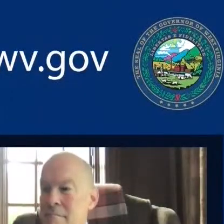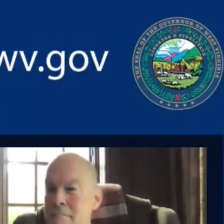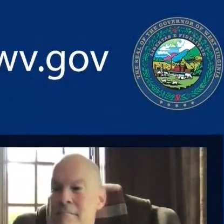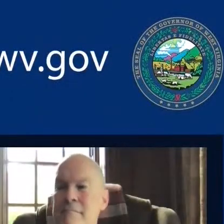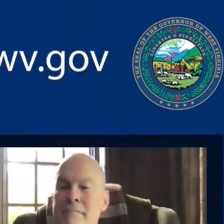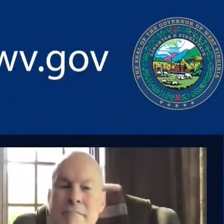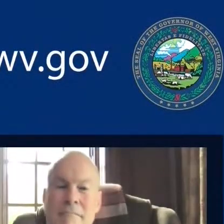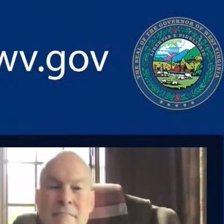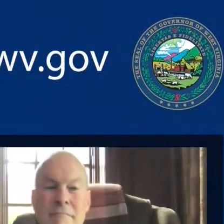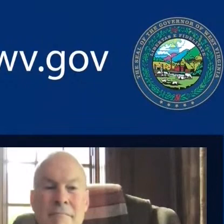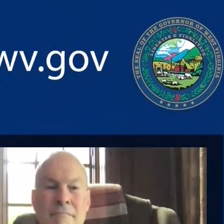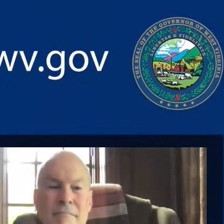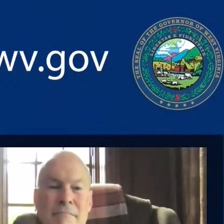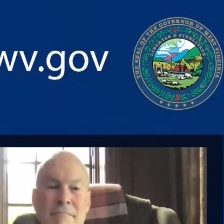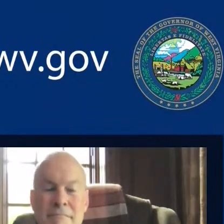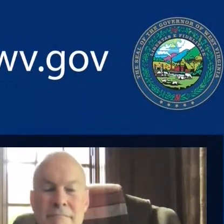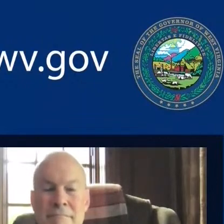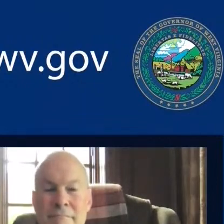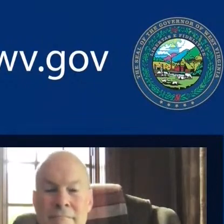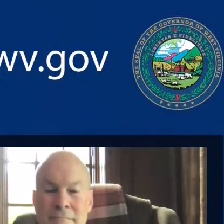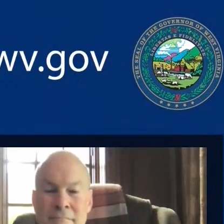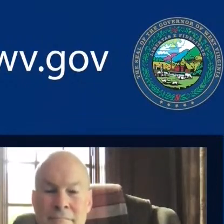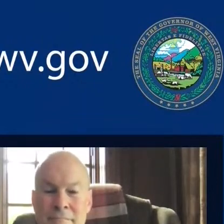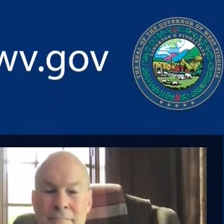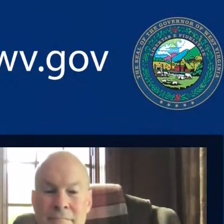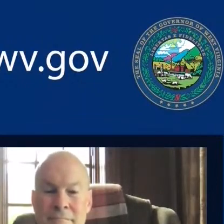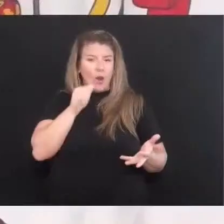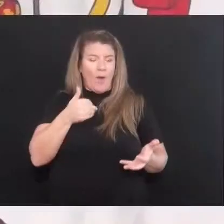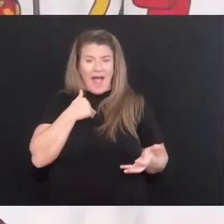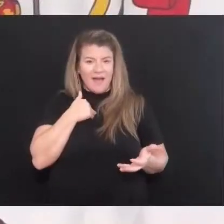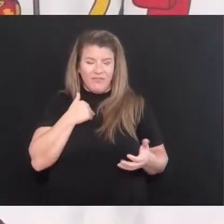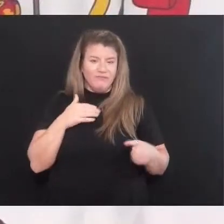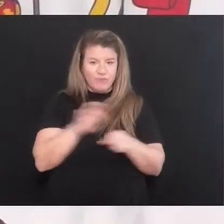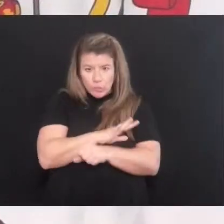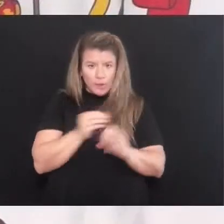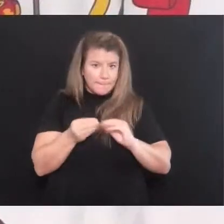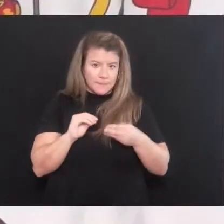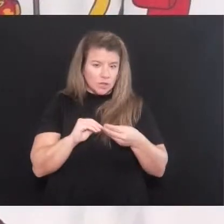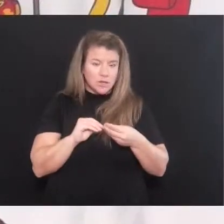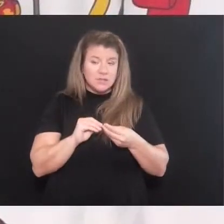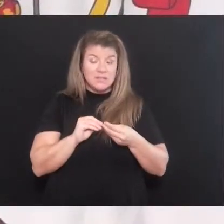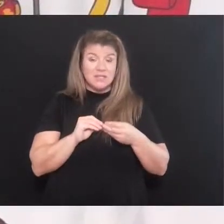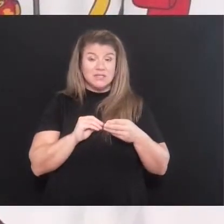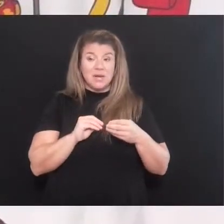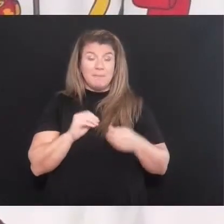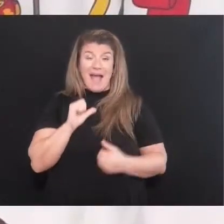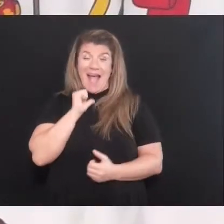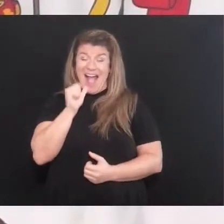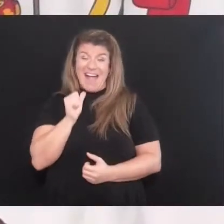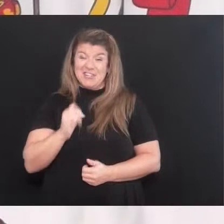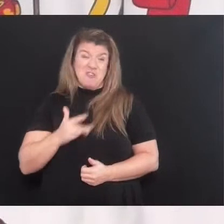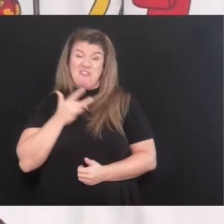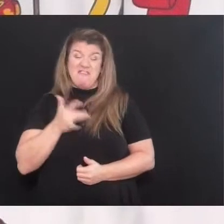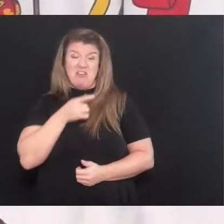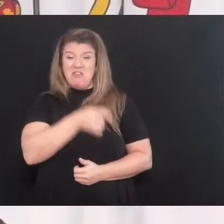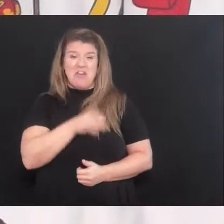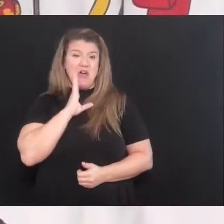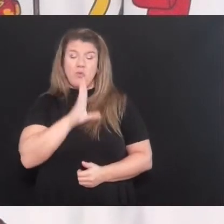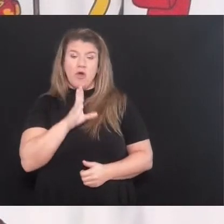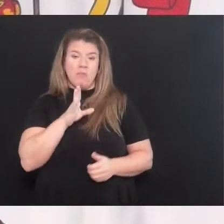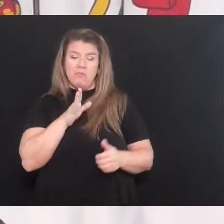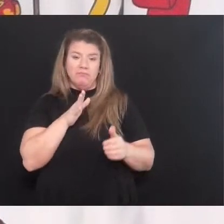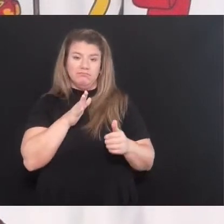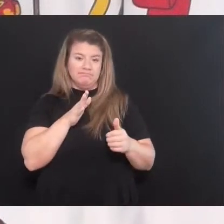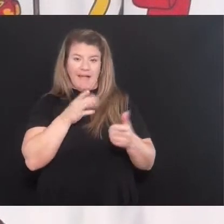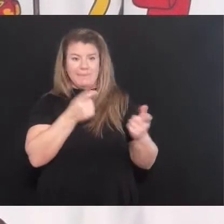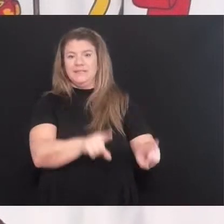Well, I don't have the number yet. I surely don't have the numbers, but I do not think that that's going to go into effect, and I hope